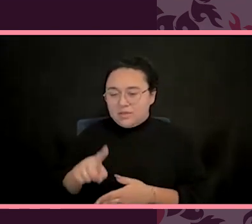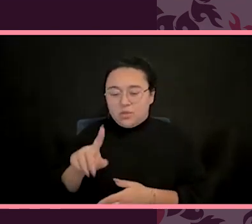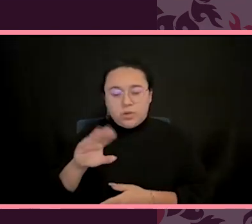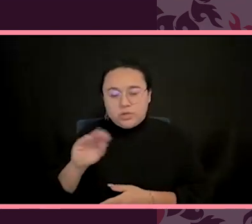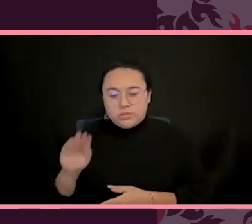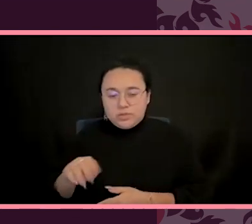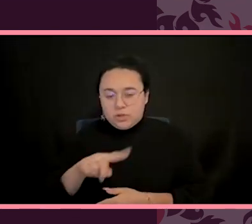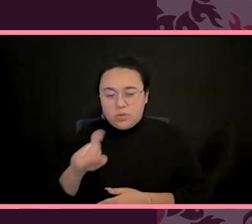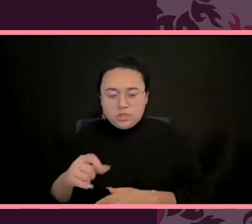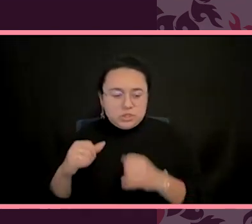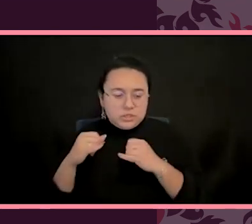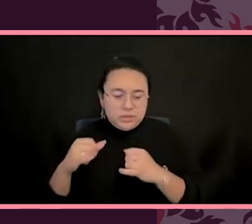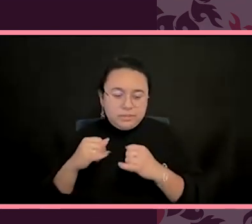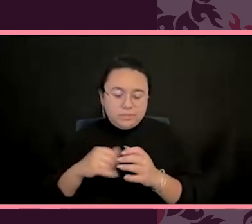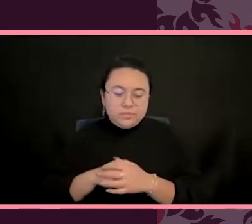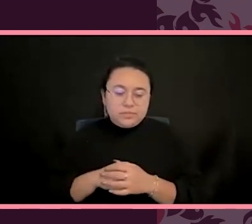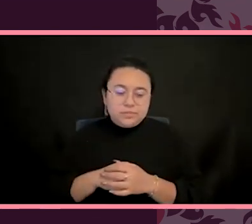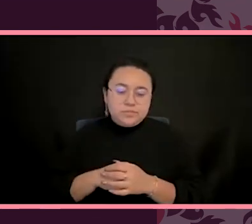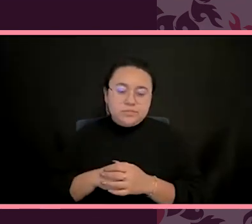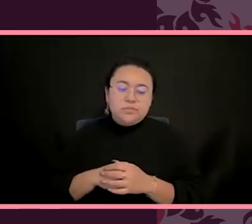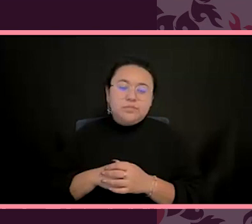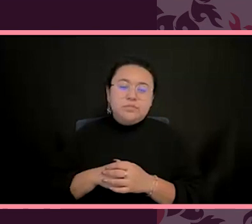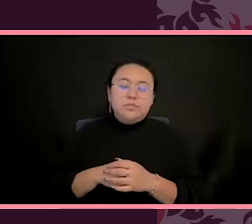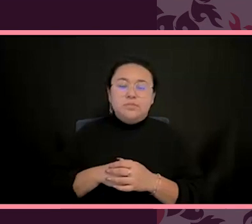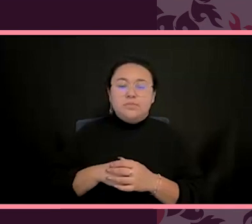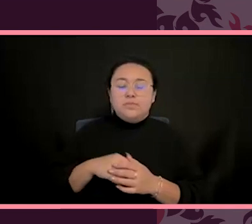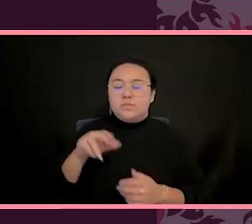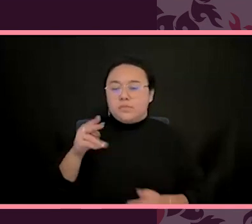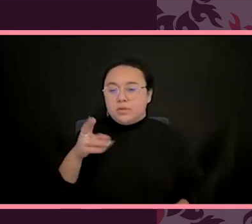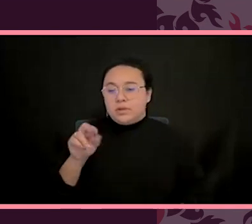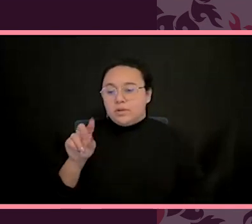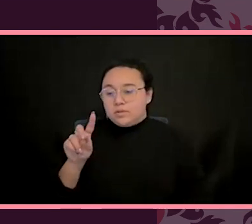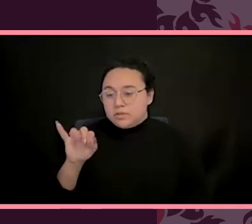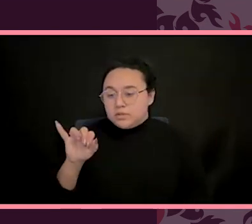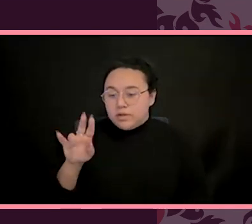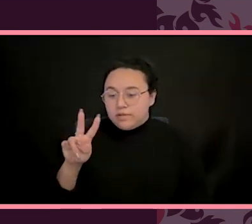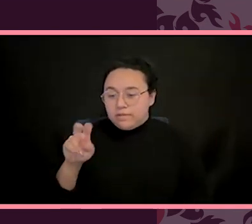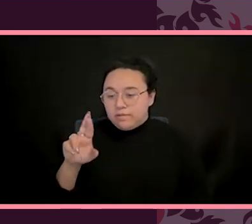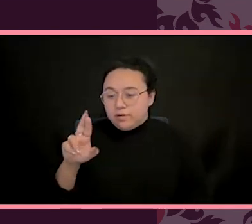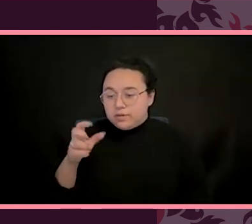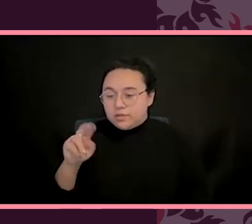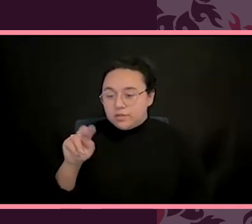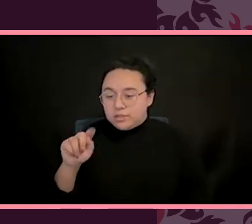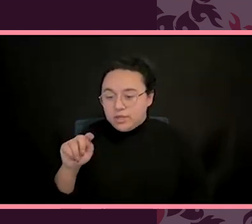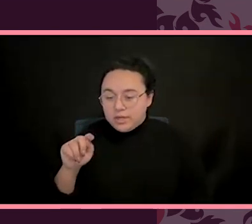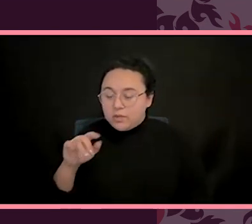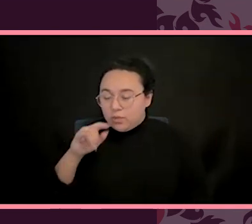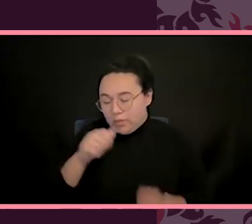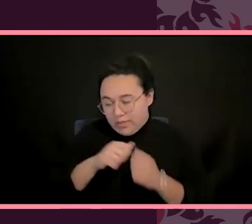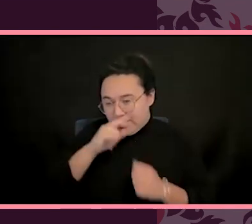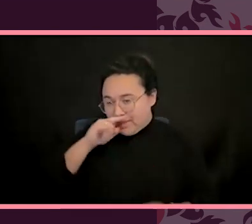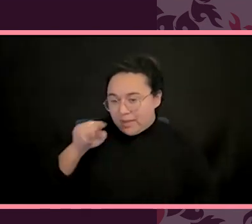a question that I have also. As a neurodivergent parent with a kiddo, also neurodivergent, can you speak